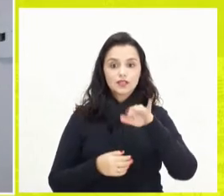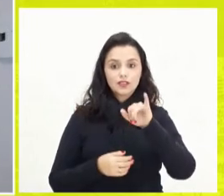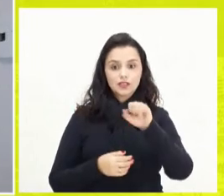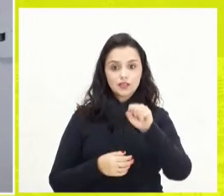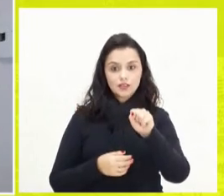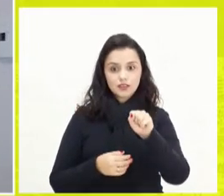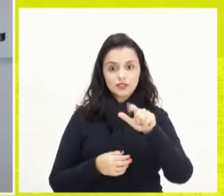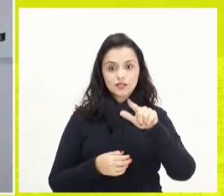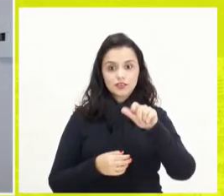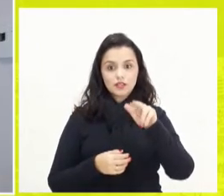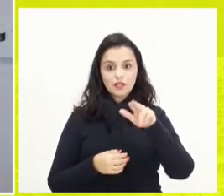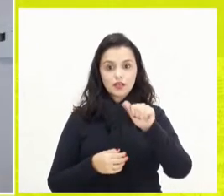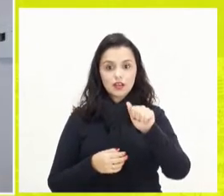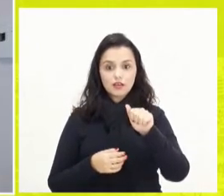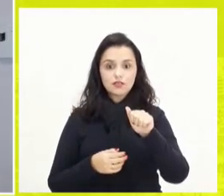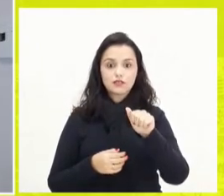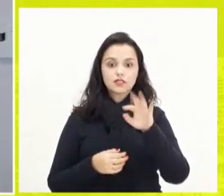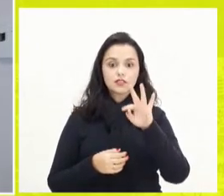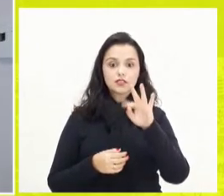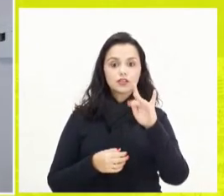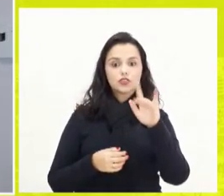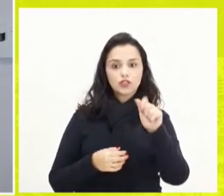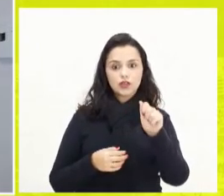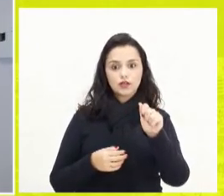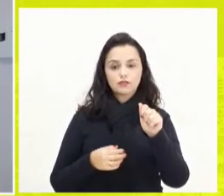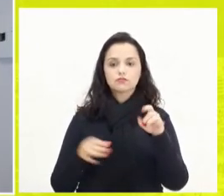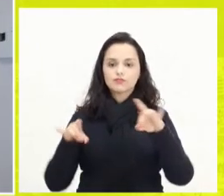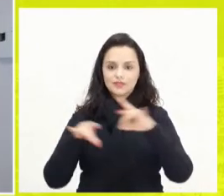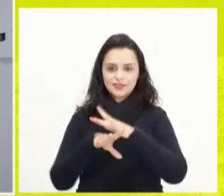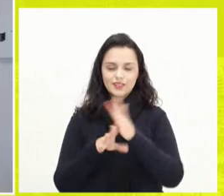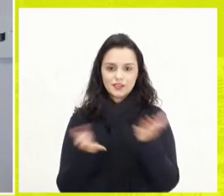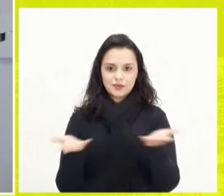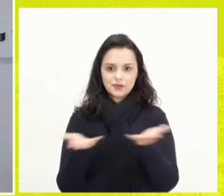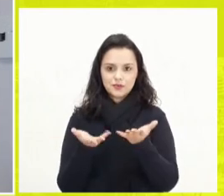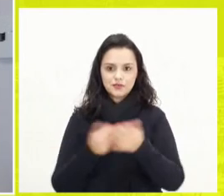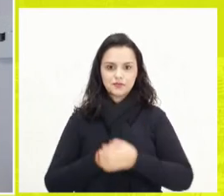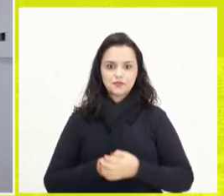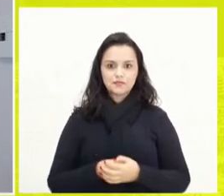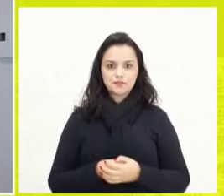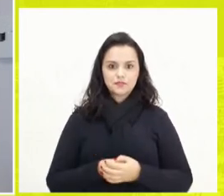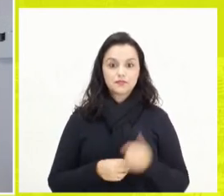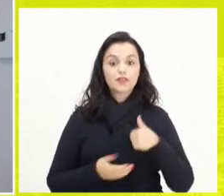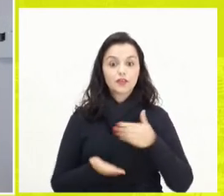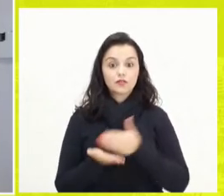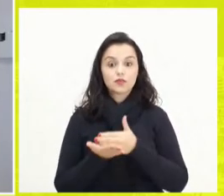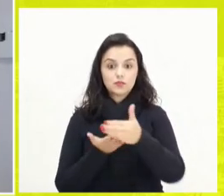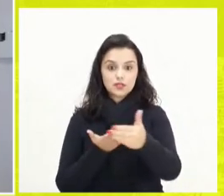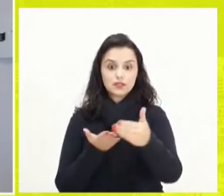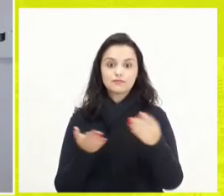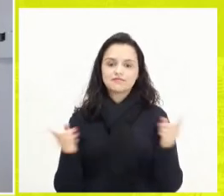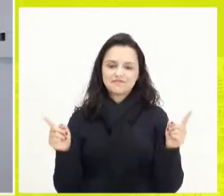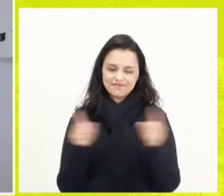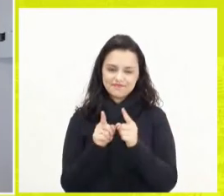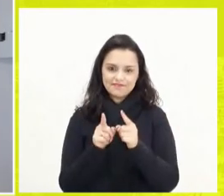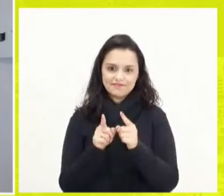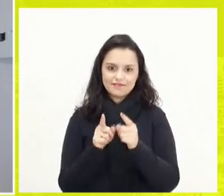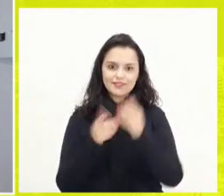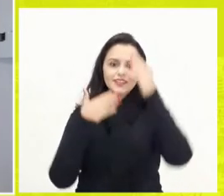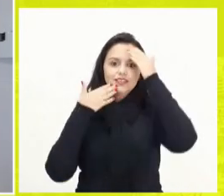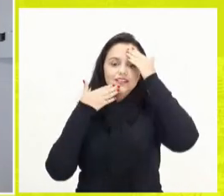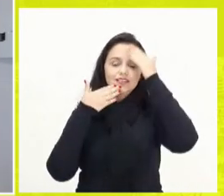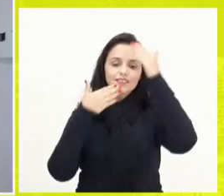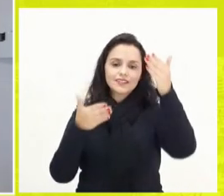i have uh two minutes and i'd like you ladies to actually wrap up a minute each well